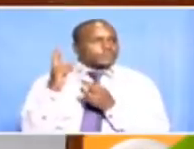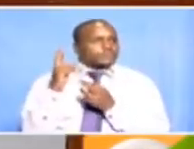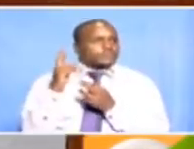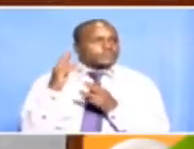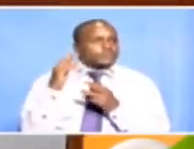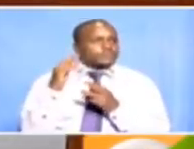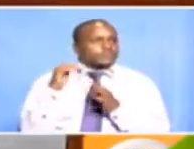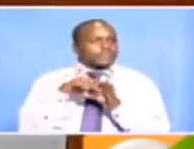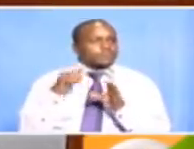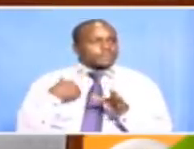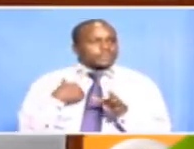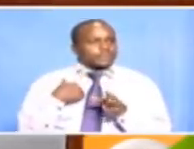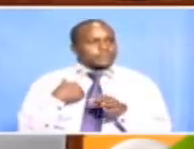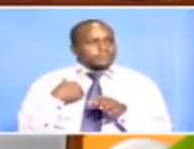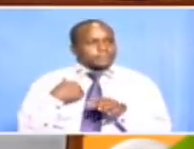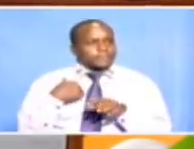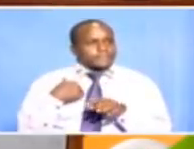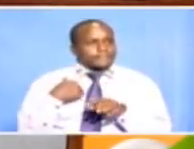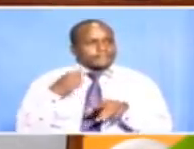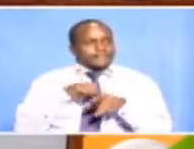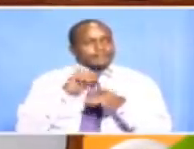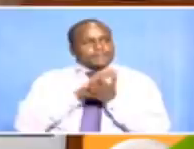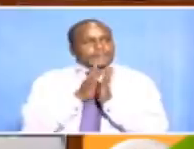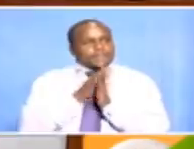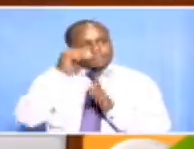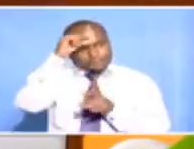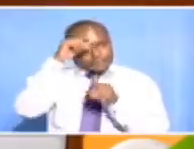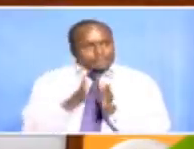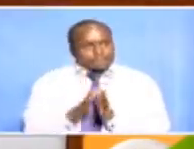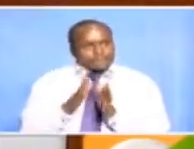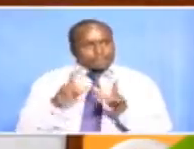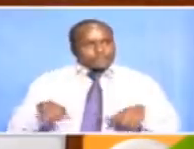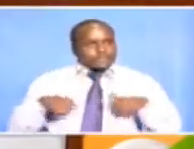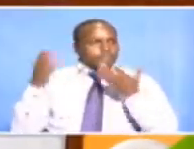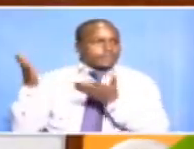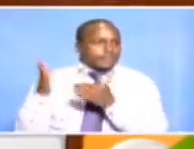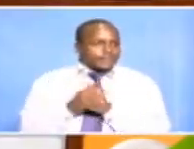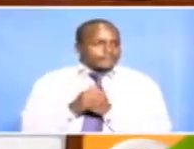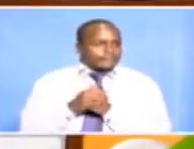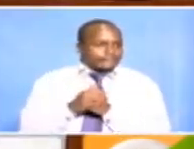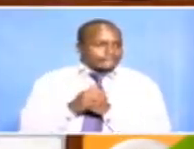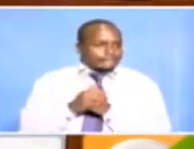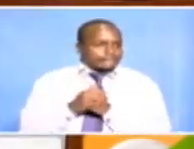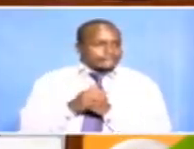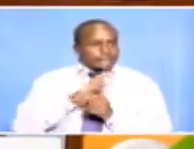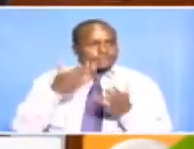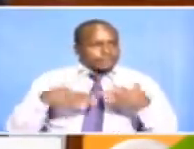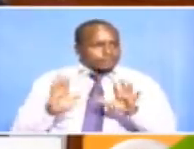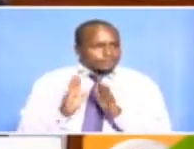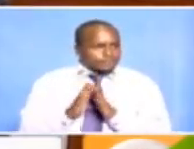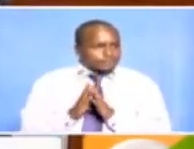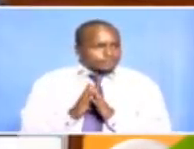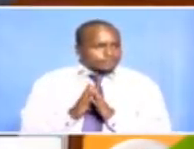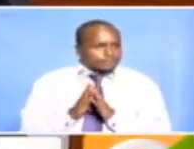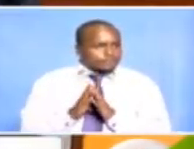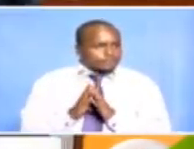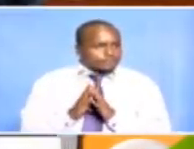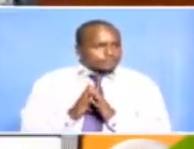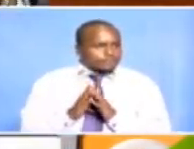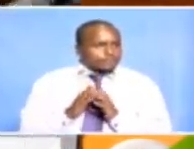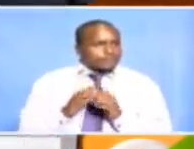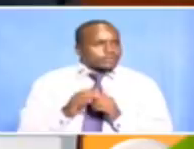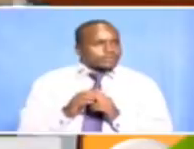me. When I was elected as the governor, I was staying in Mua. And I'll never leave Mua. I'll never leave my father's grave. I love him a